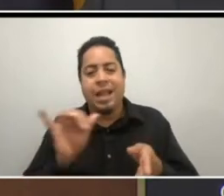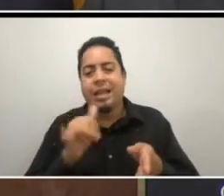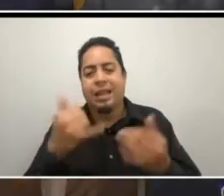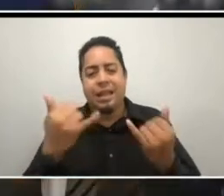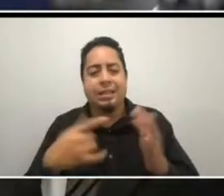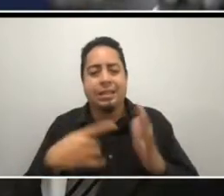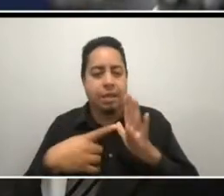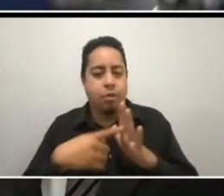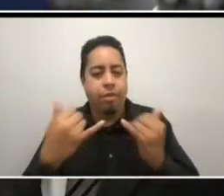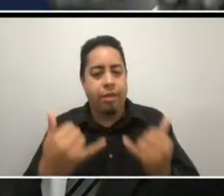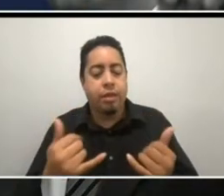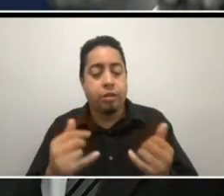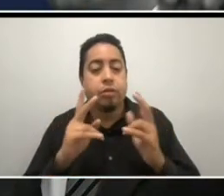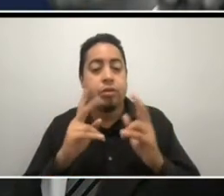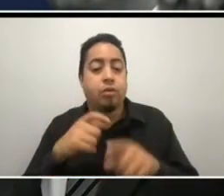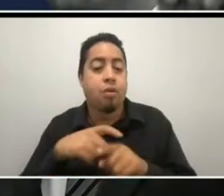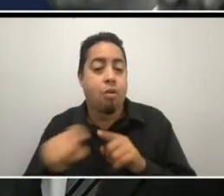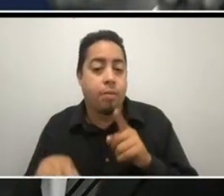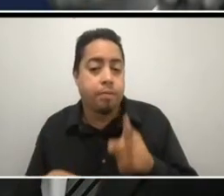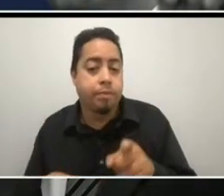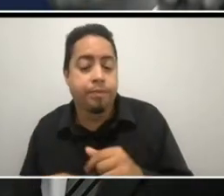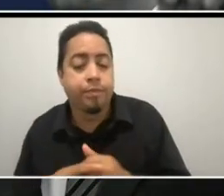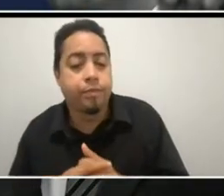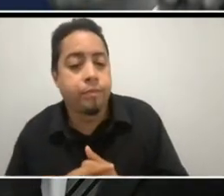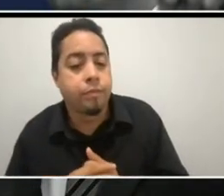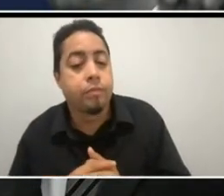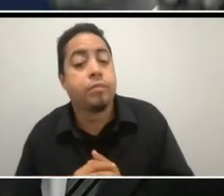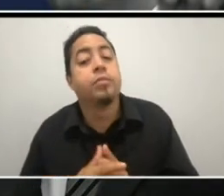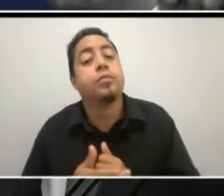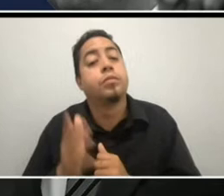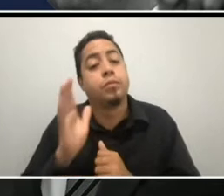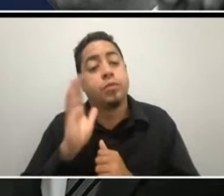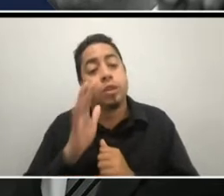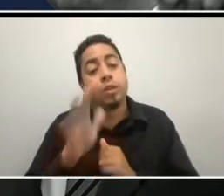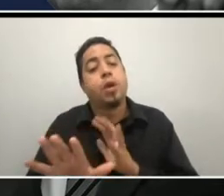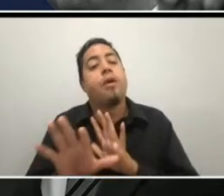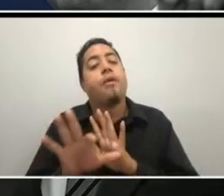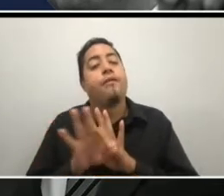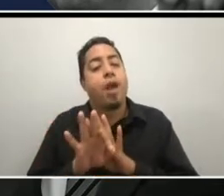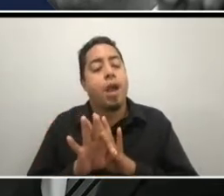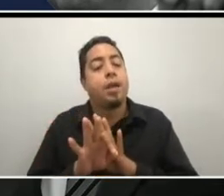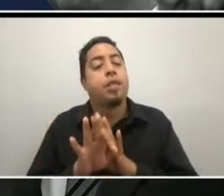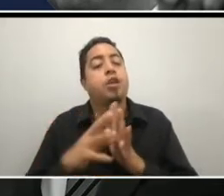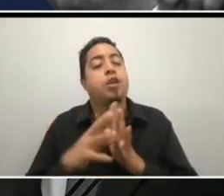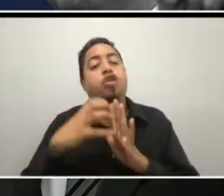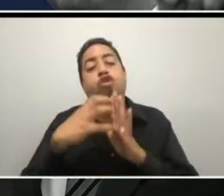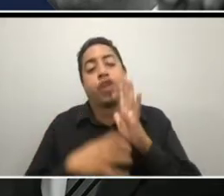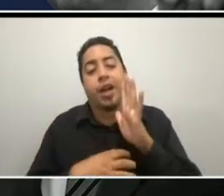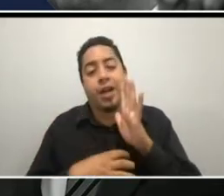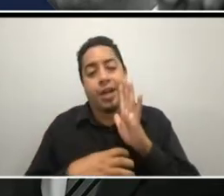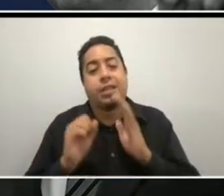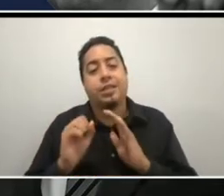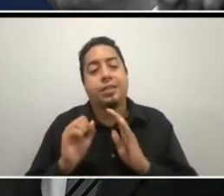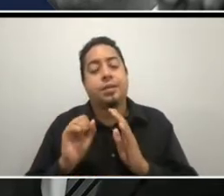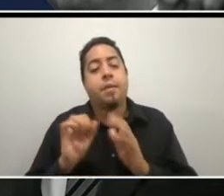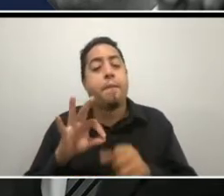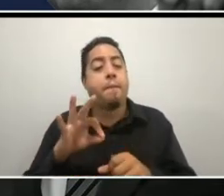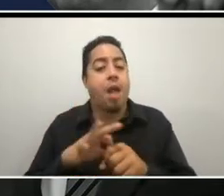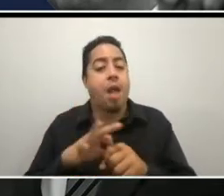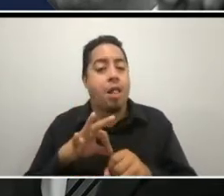I think you're going to find that they are shredding ballots because they have to get rid of the ballots because the ballots are unsigned, the ballots